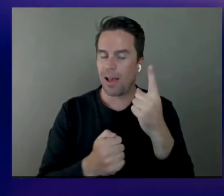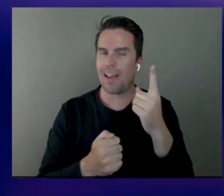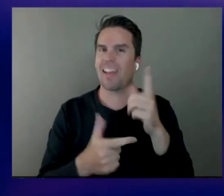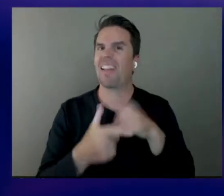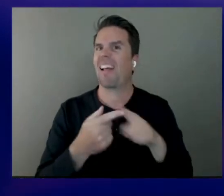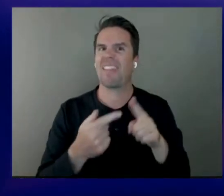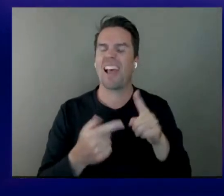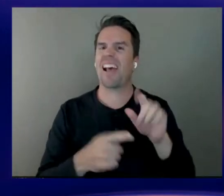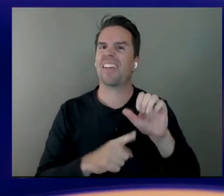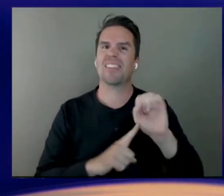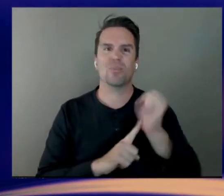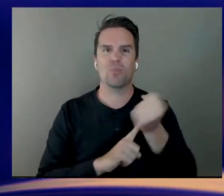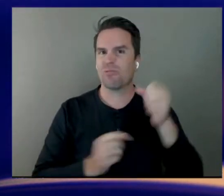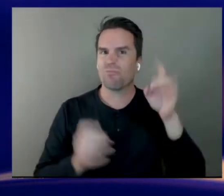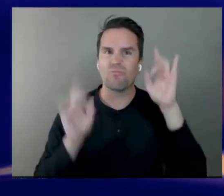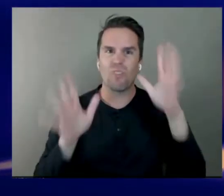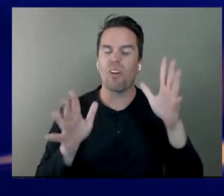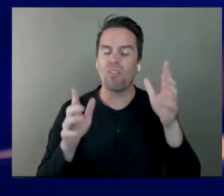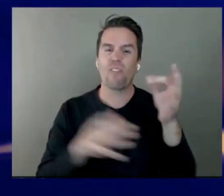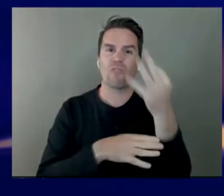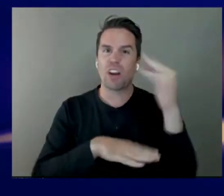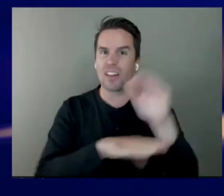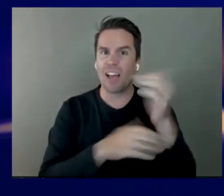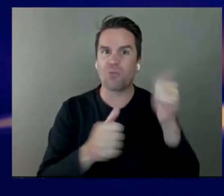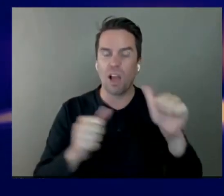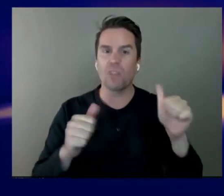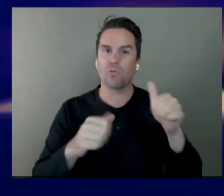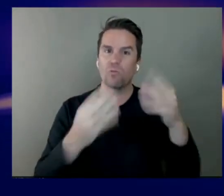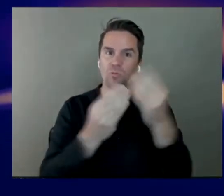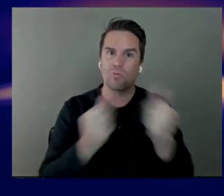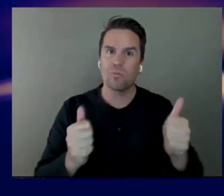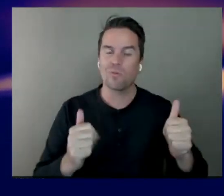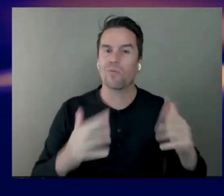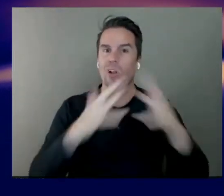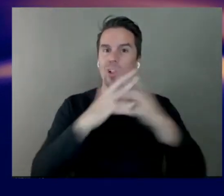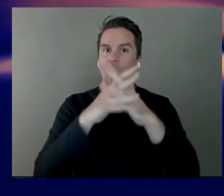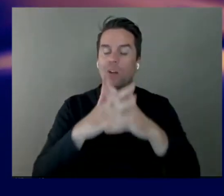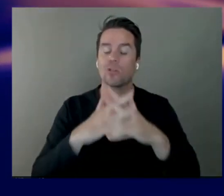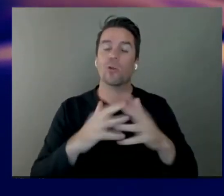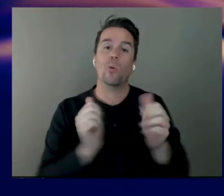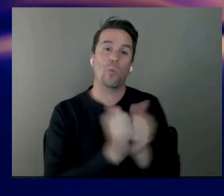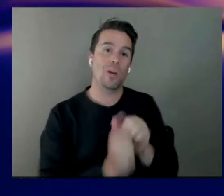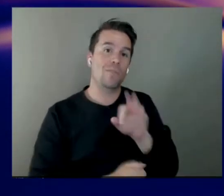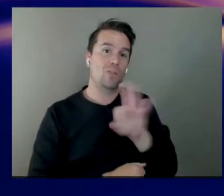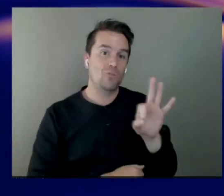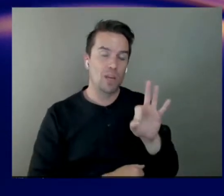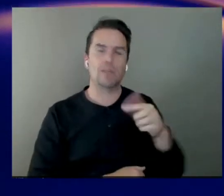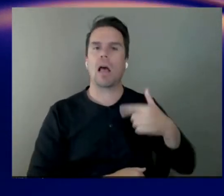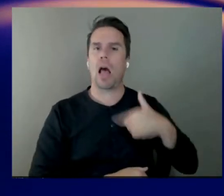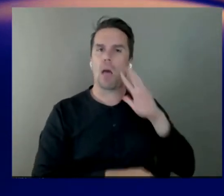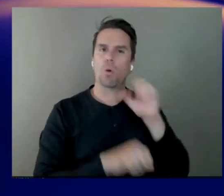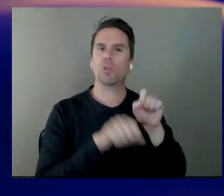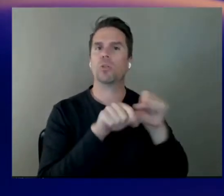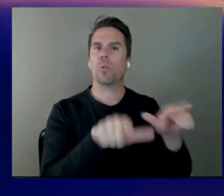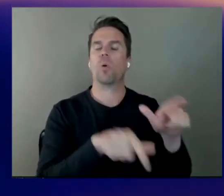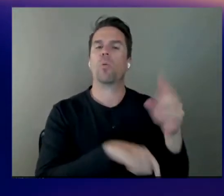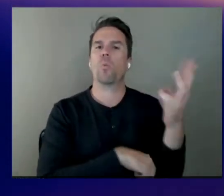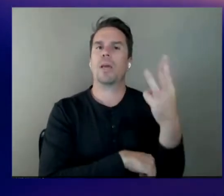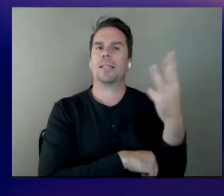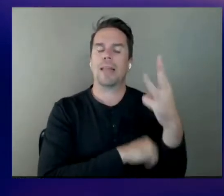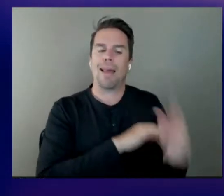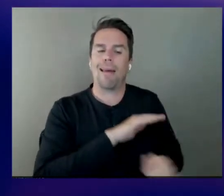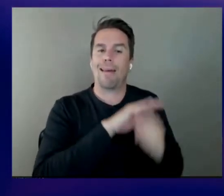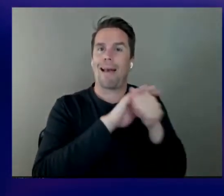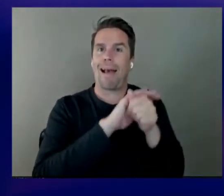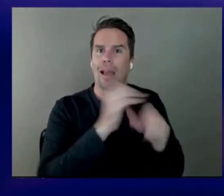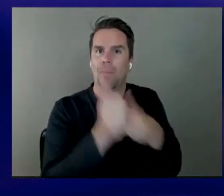launch. The new way of doing it with feature flags is, I'm actually going to deploy this on Wednesday, and I'm going to hide it behind a feature flag. And